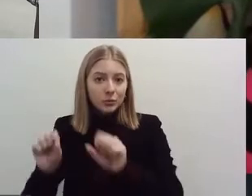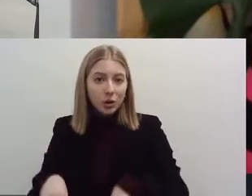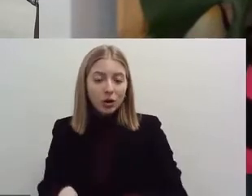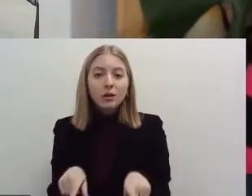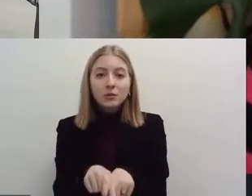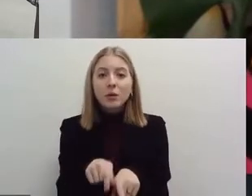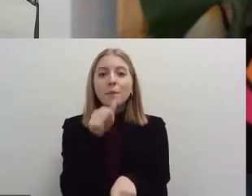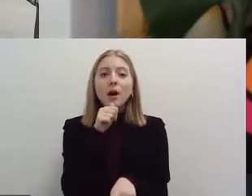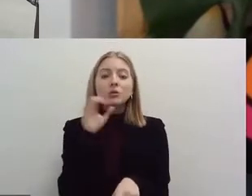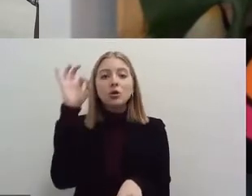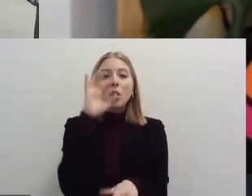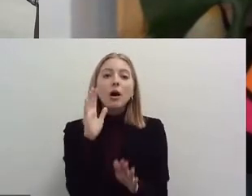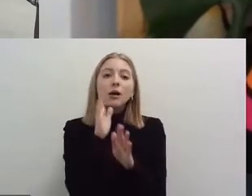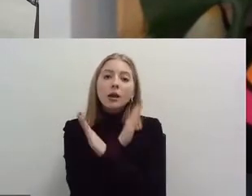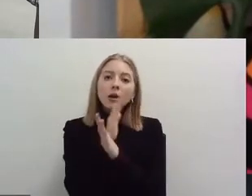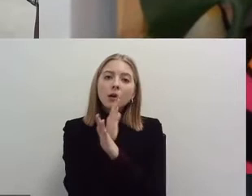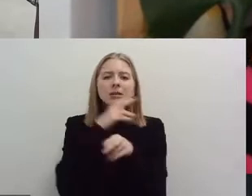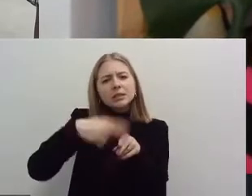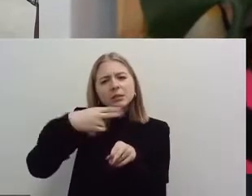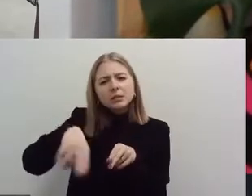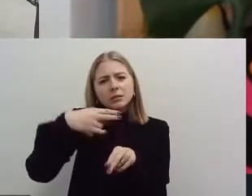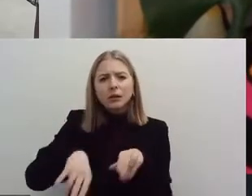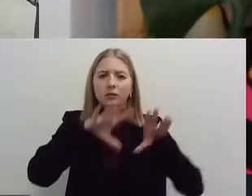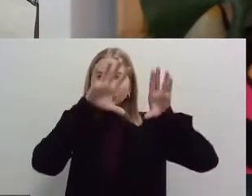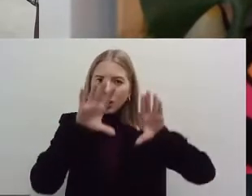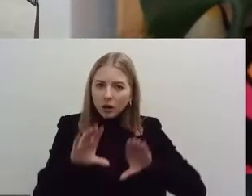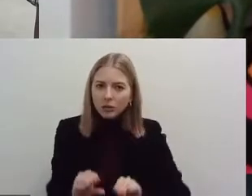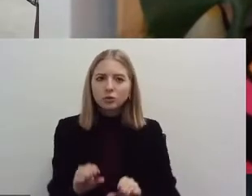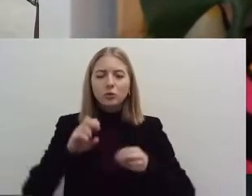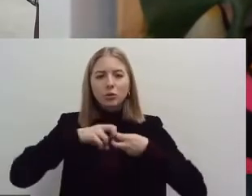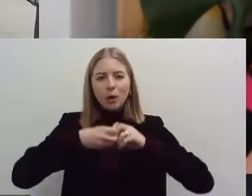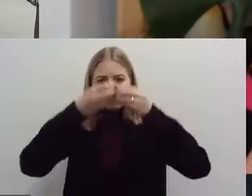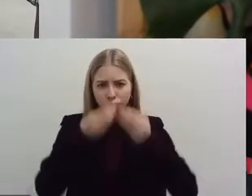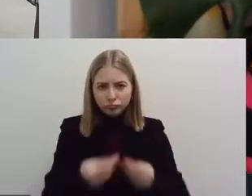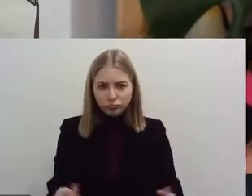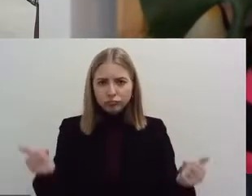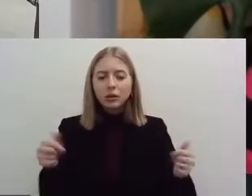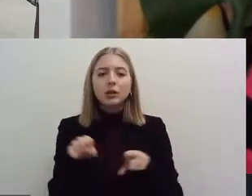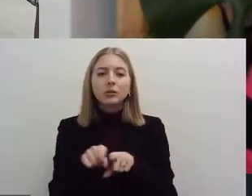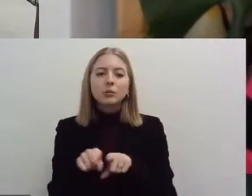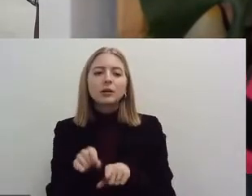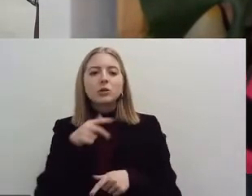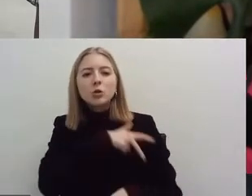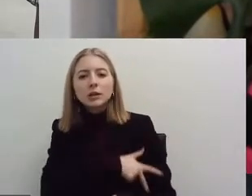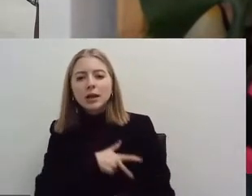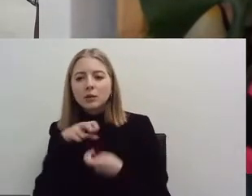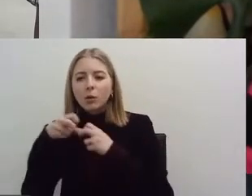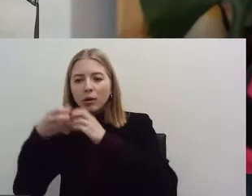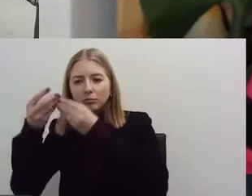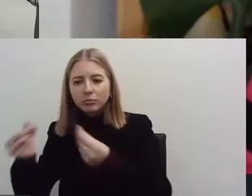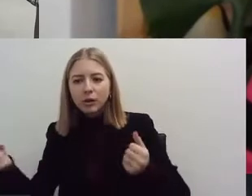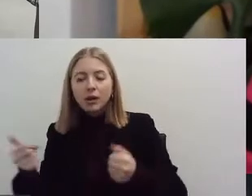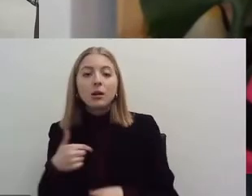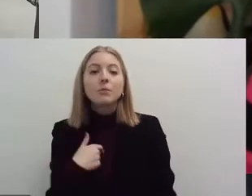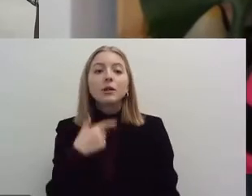this. But since that's already been talked about, I would like to talk about exactly what you just started to say there, because I think